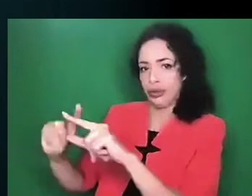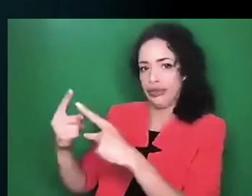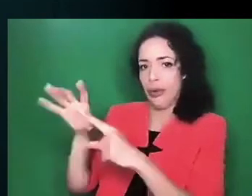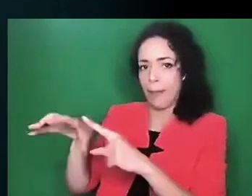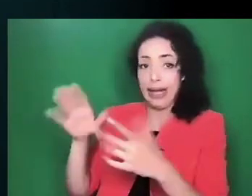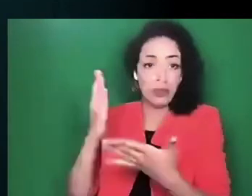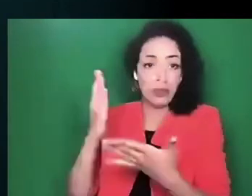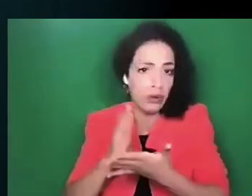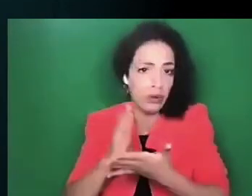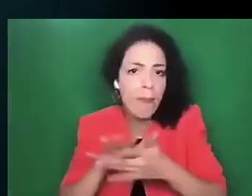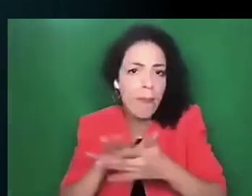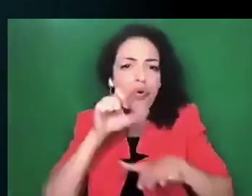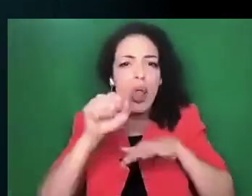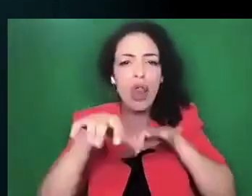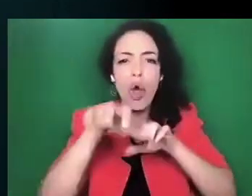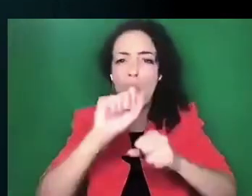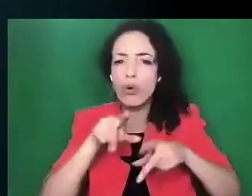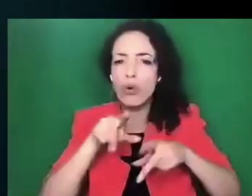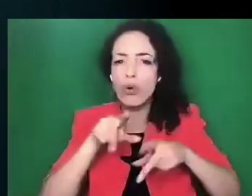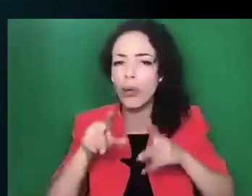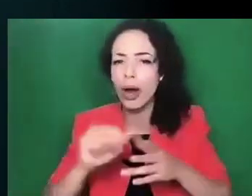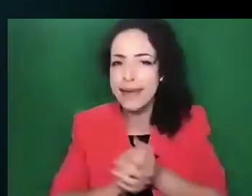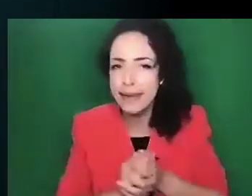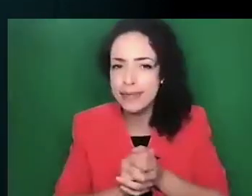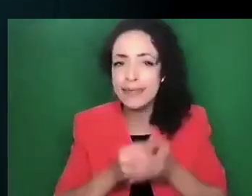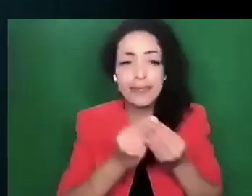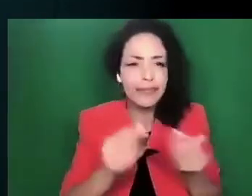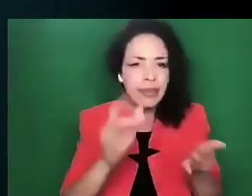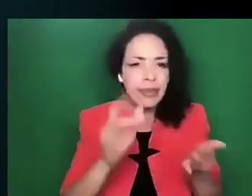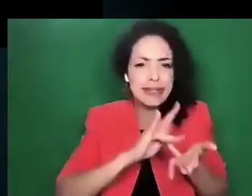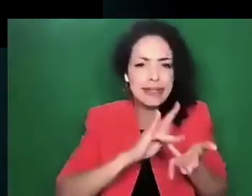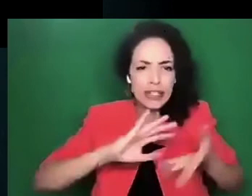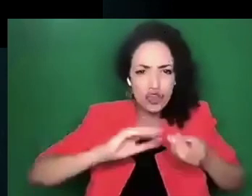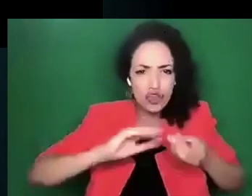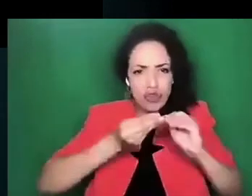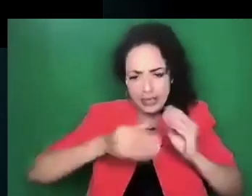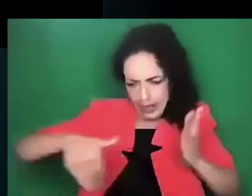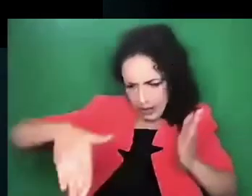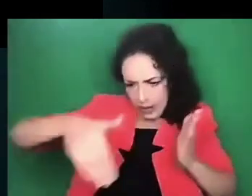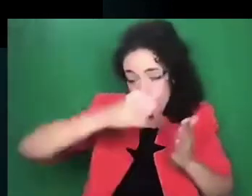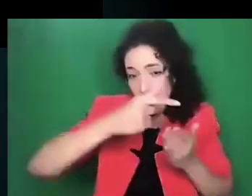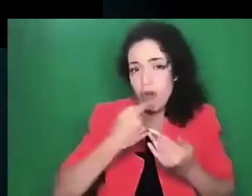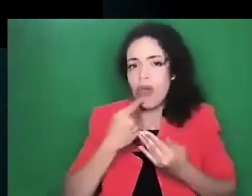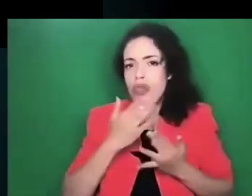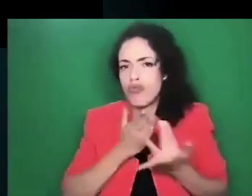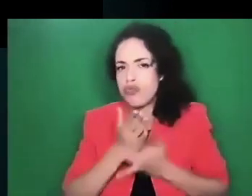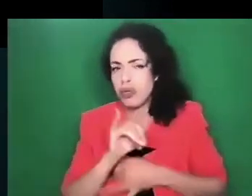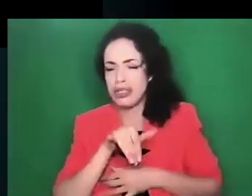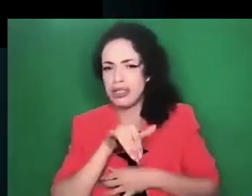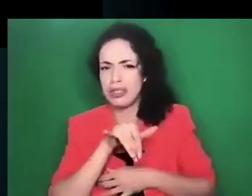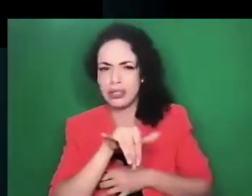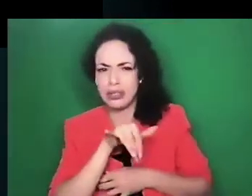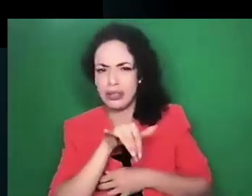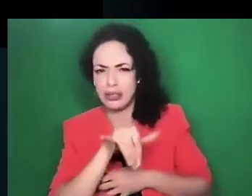cities have also built their collections through questionable methods of ethnography, things that a lot